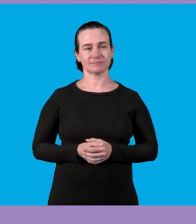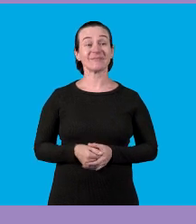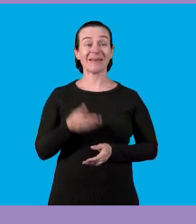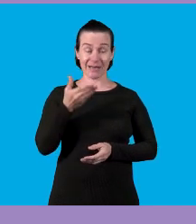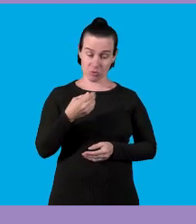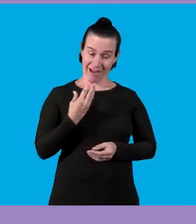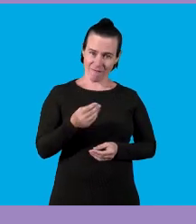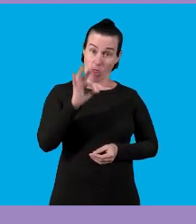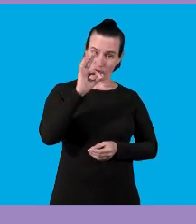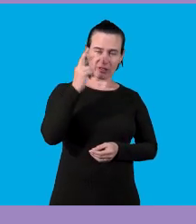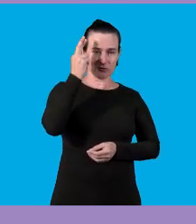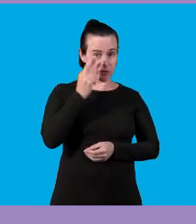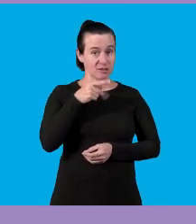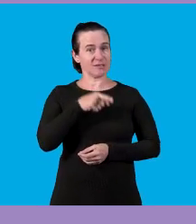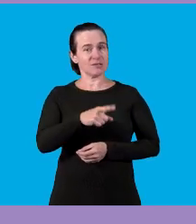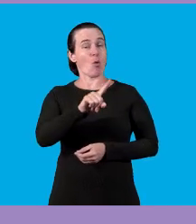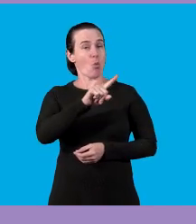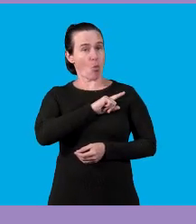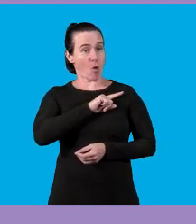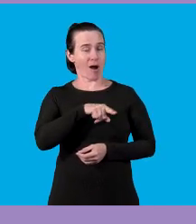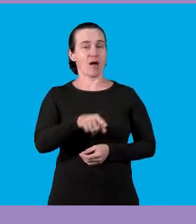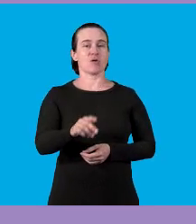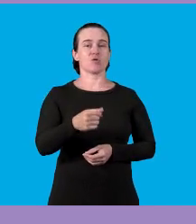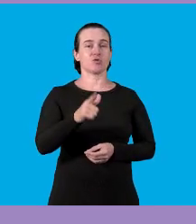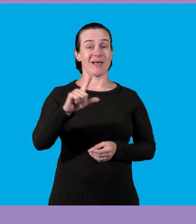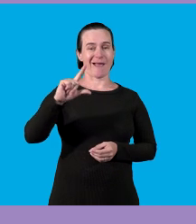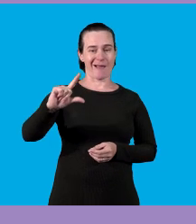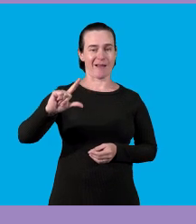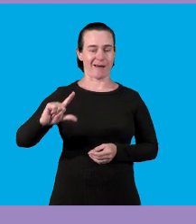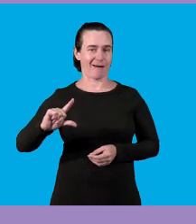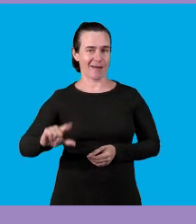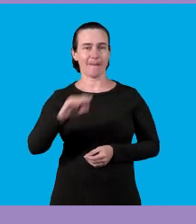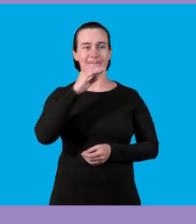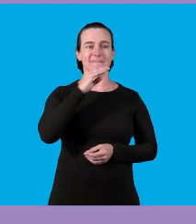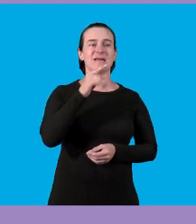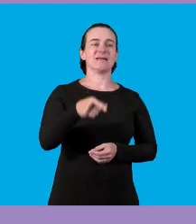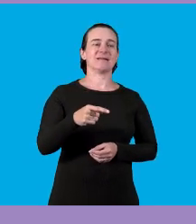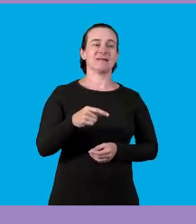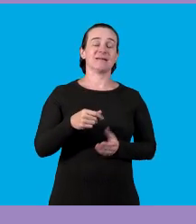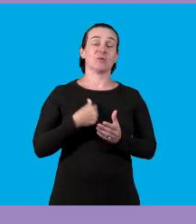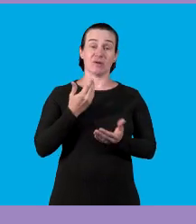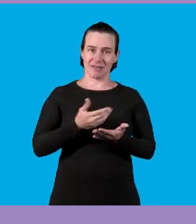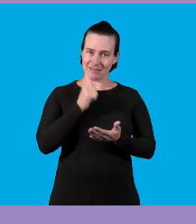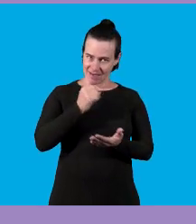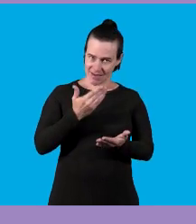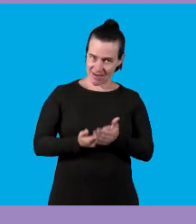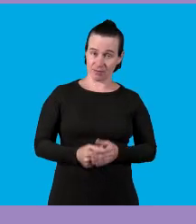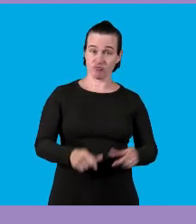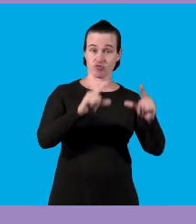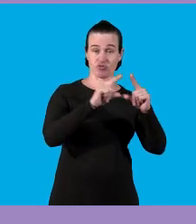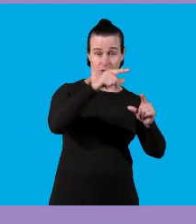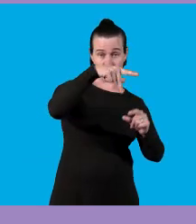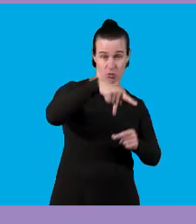And now we've got our three reasons. We've got three angles that are equal on both triangles. Therefore, we are able to